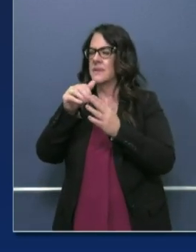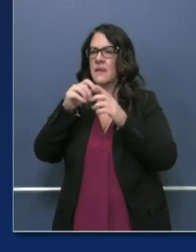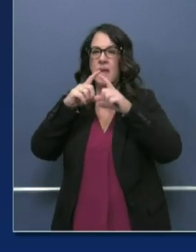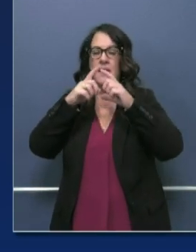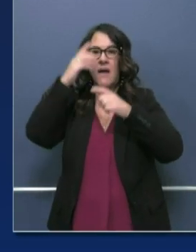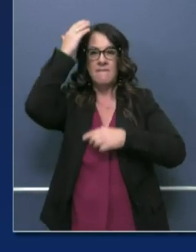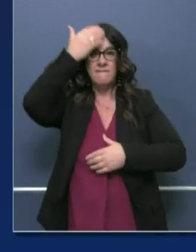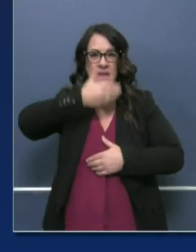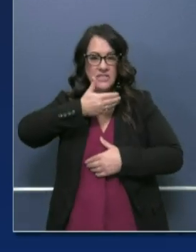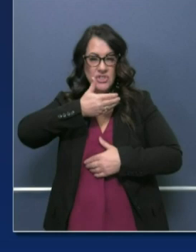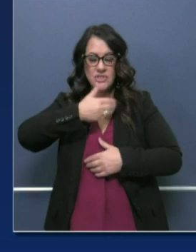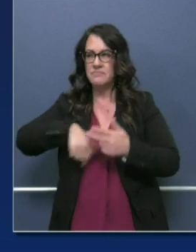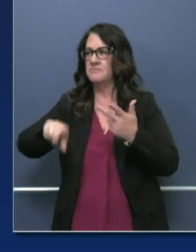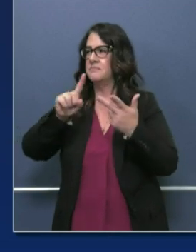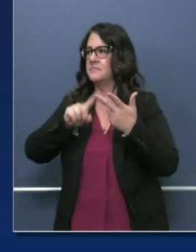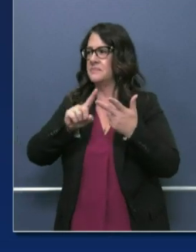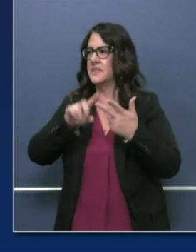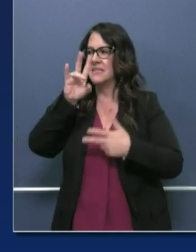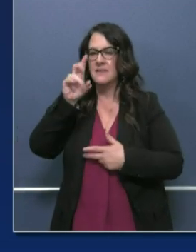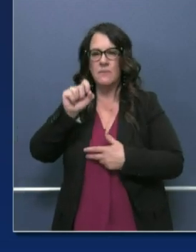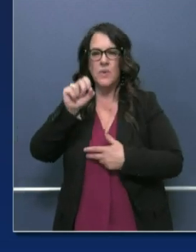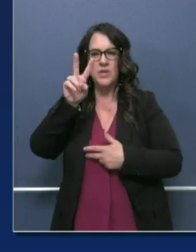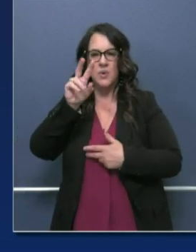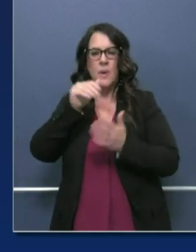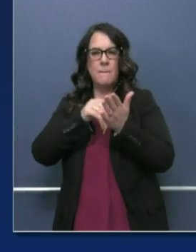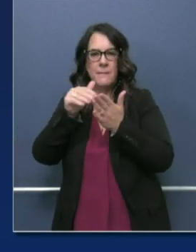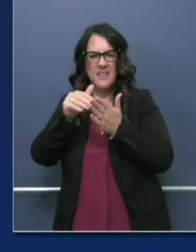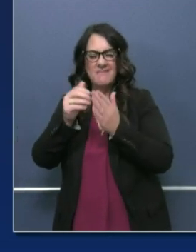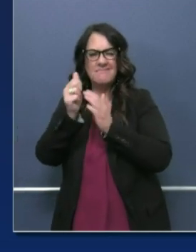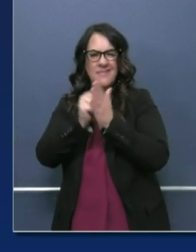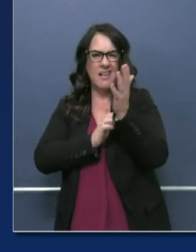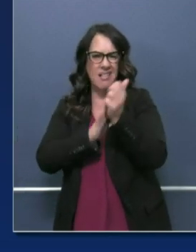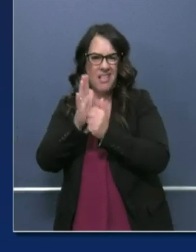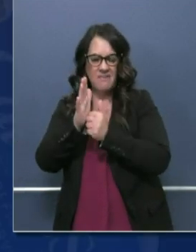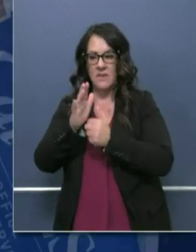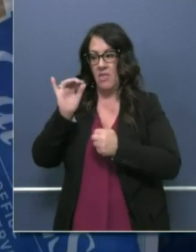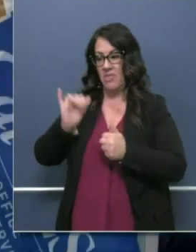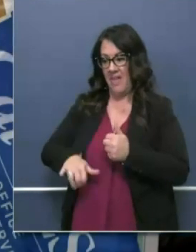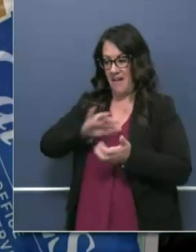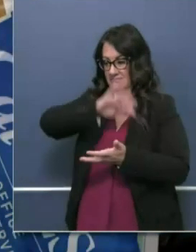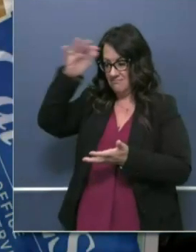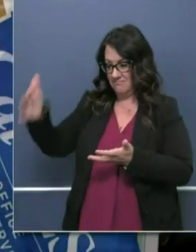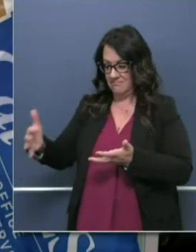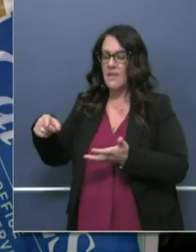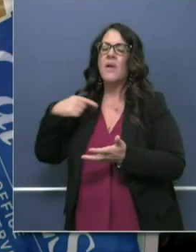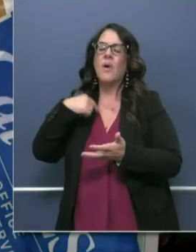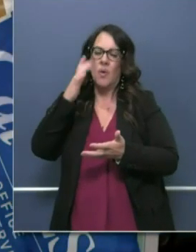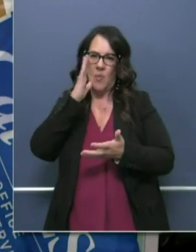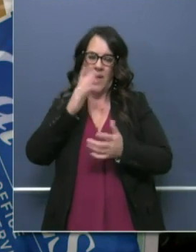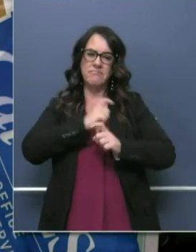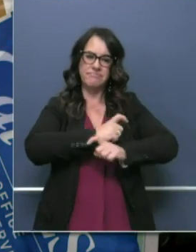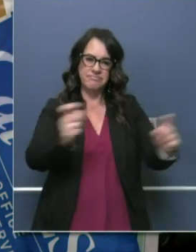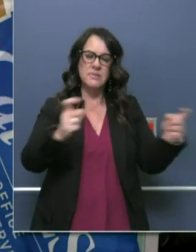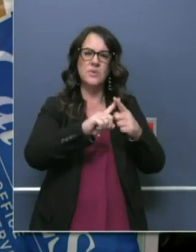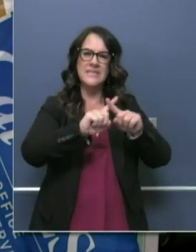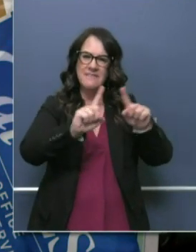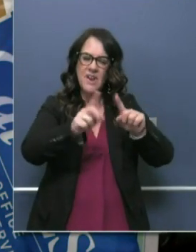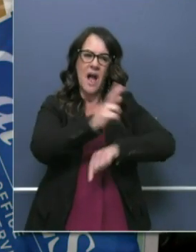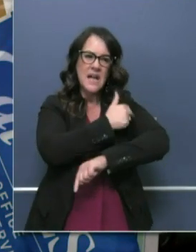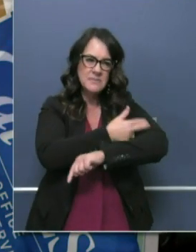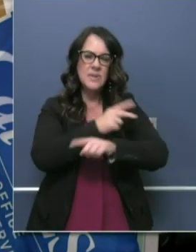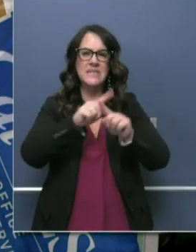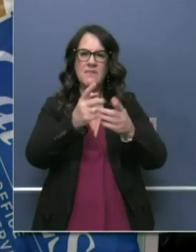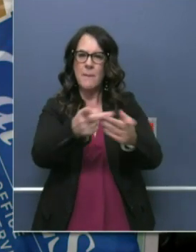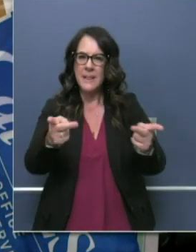local counties and health facilities and other locations where they are needed. And we have also ordered and anticipating hundreds and